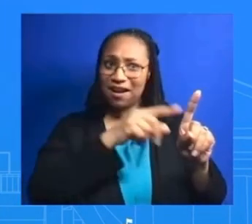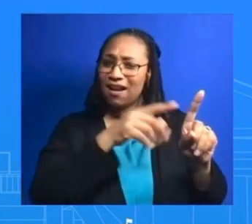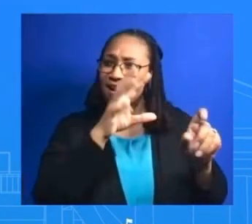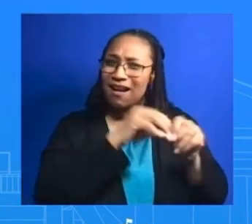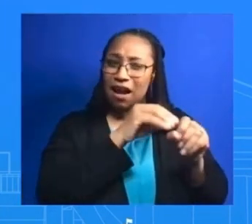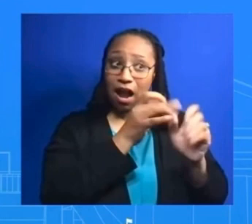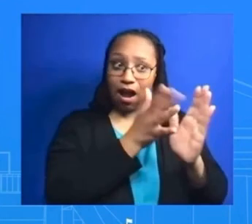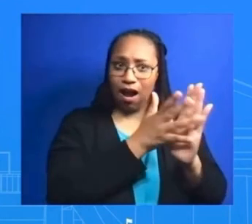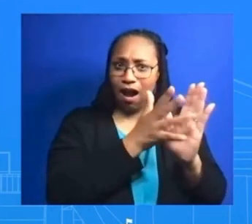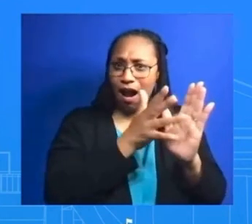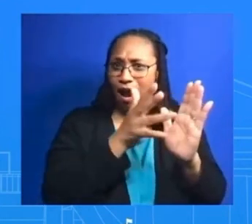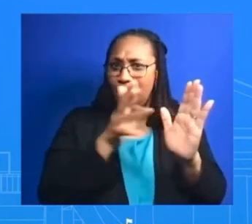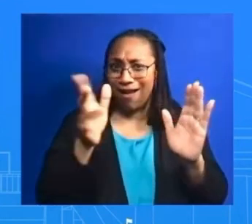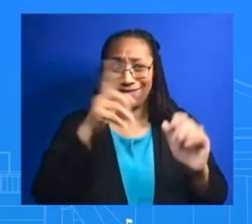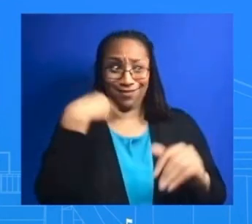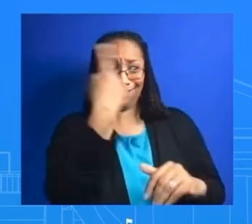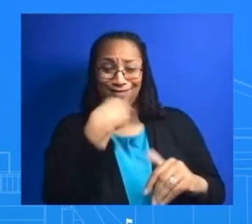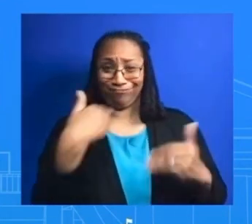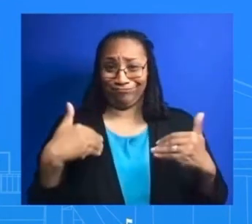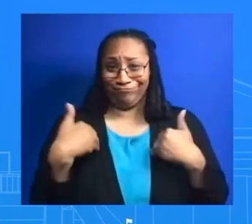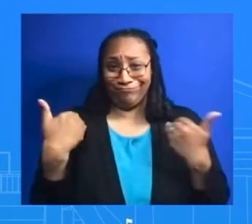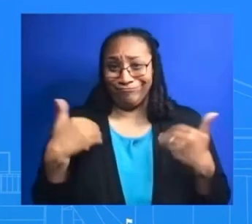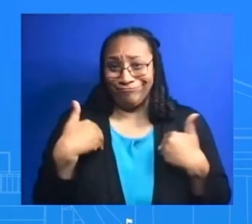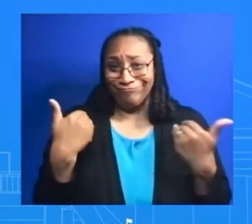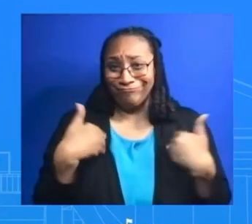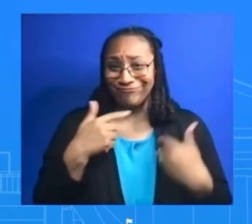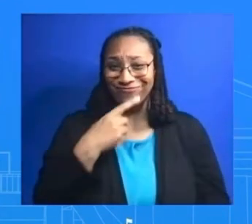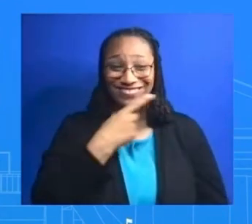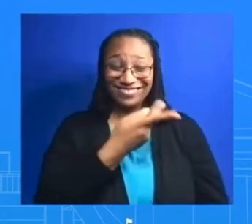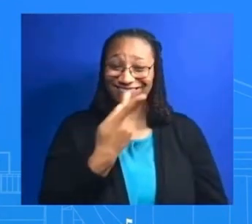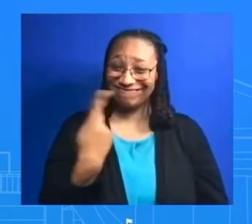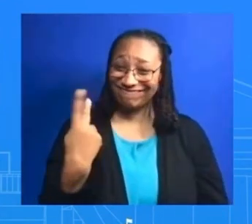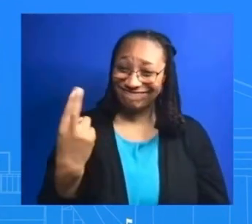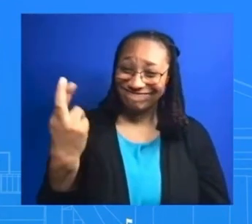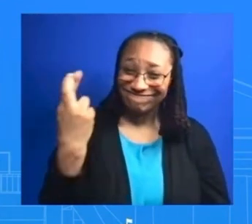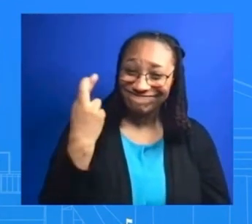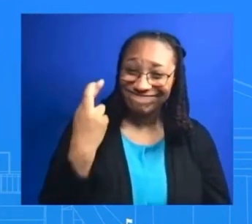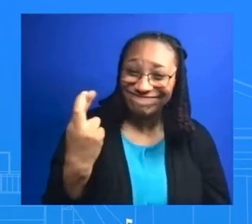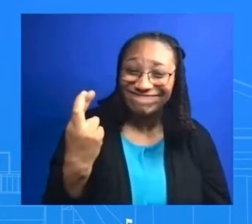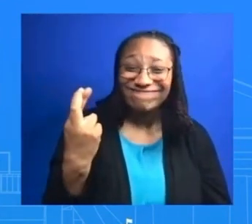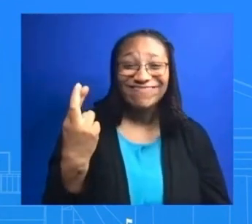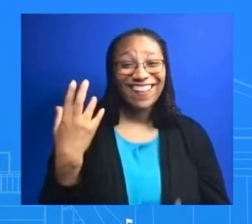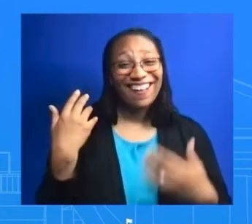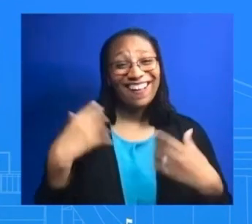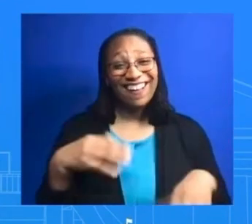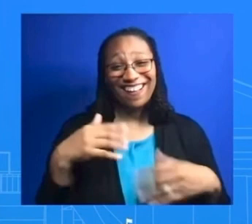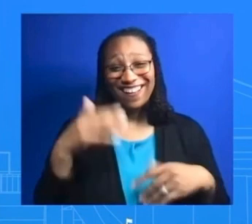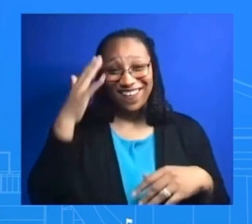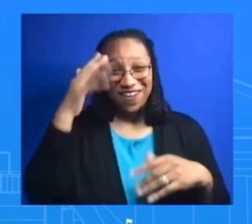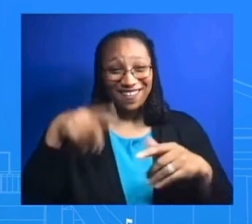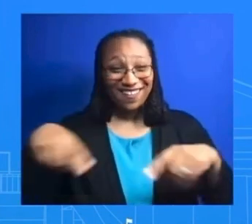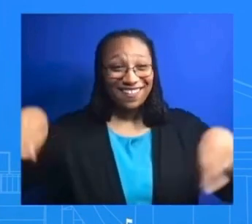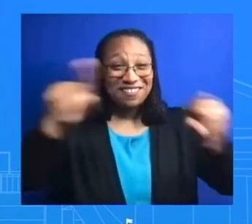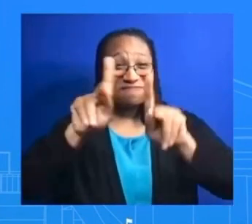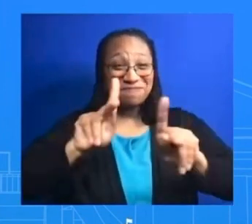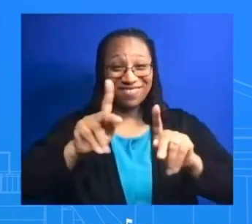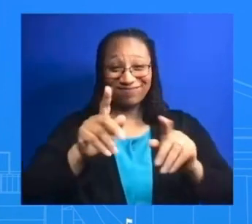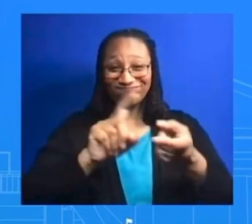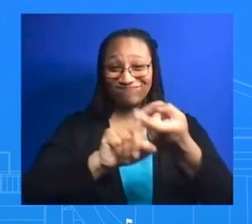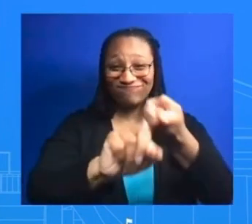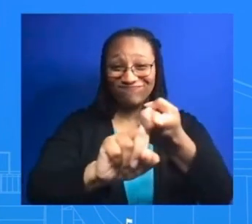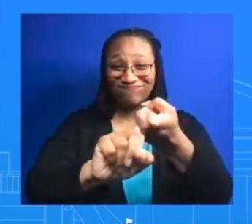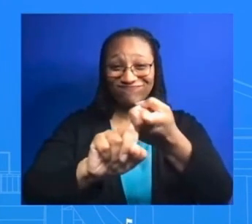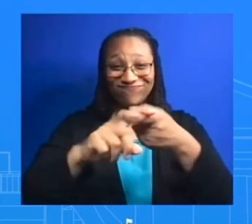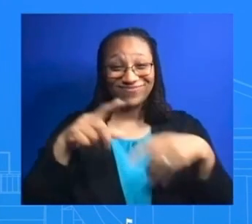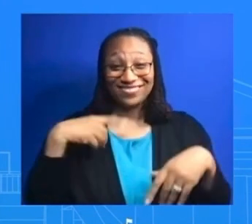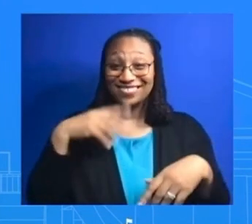of folks here and certainly many folks on my team. He always has a smile every time I see him. He always waves,